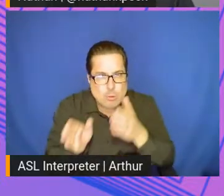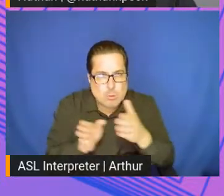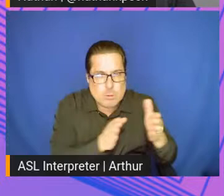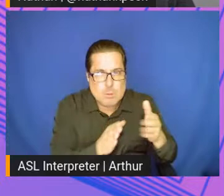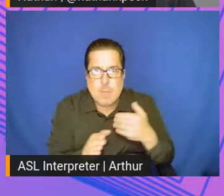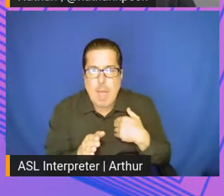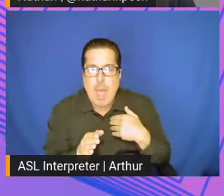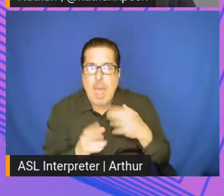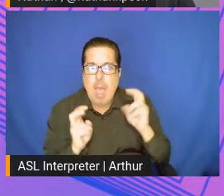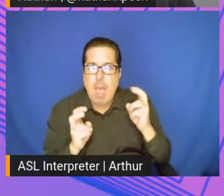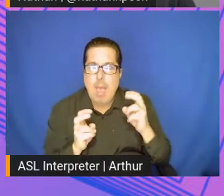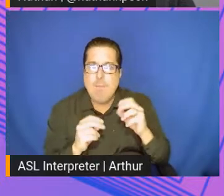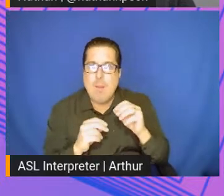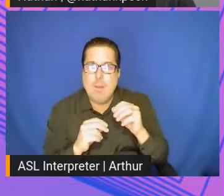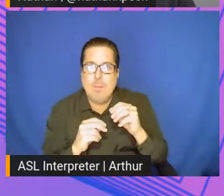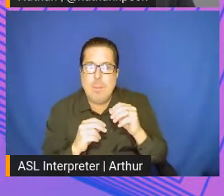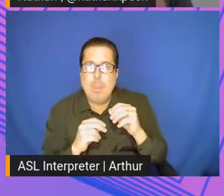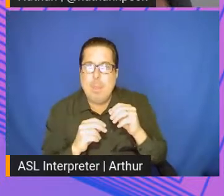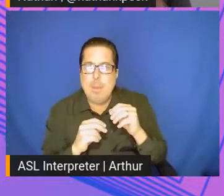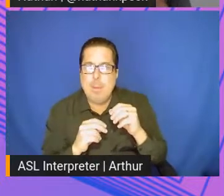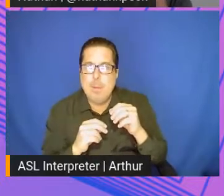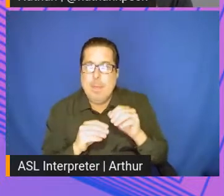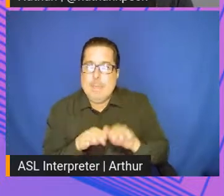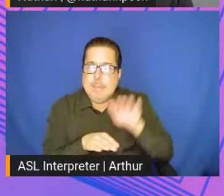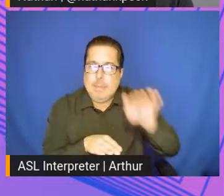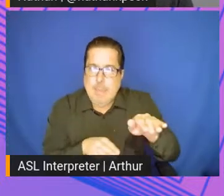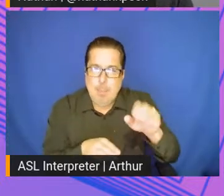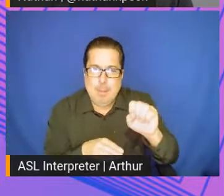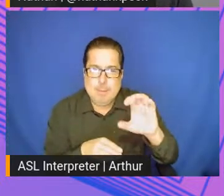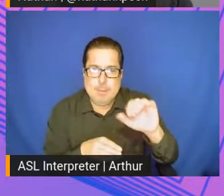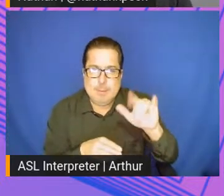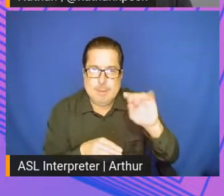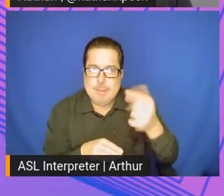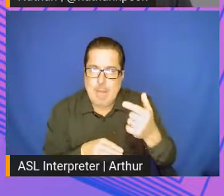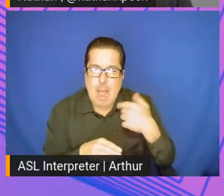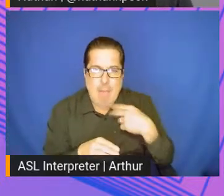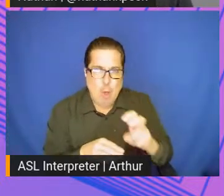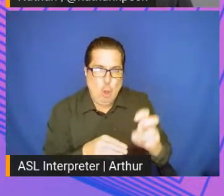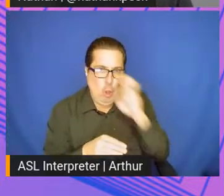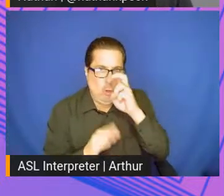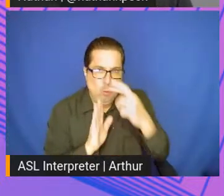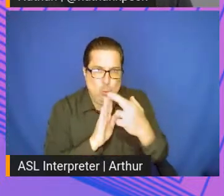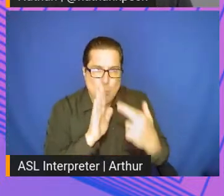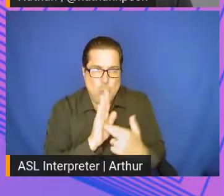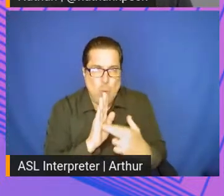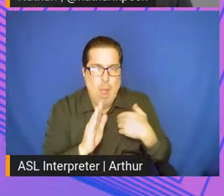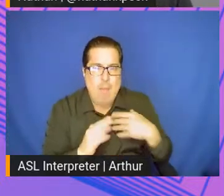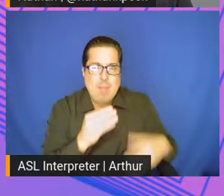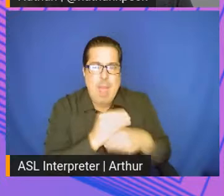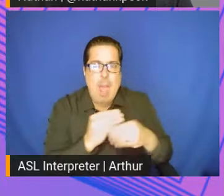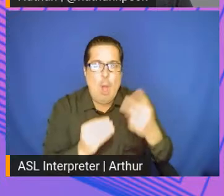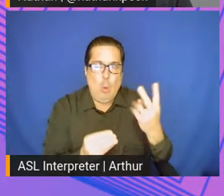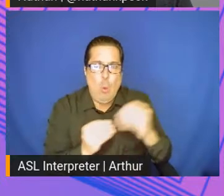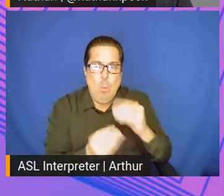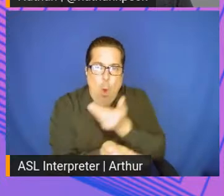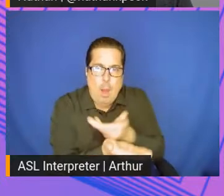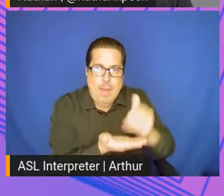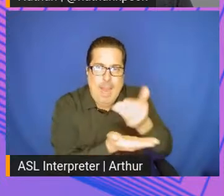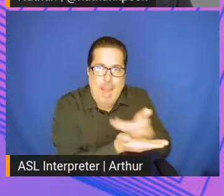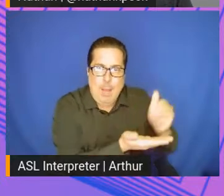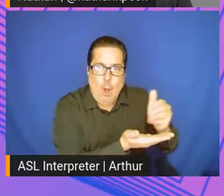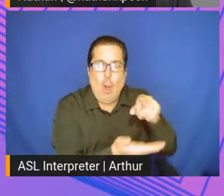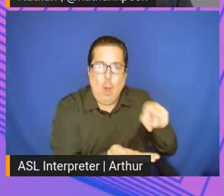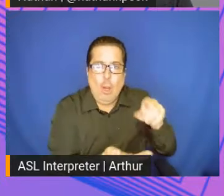basically you define rigorous rules for, I want to add 2 more containers whenever CPU goes over this